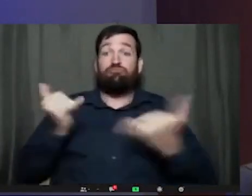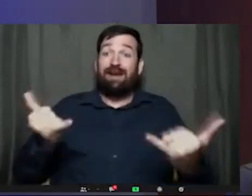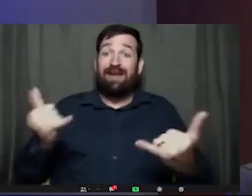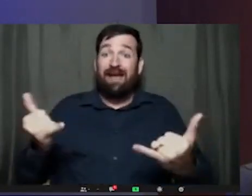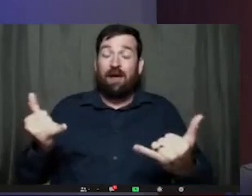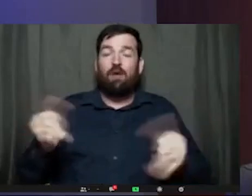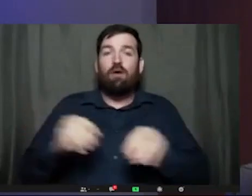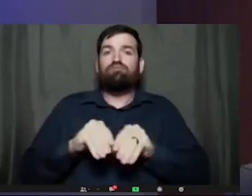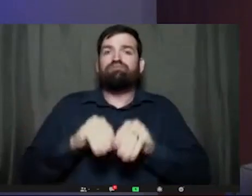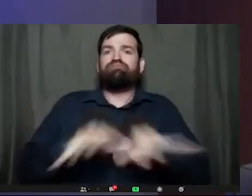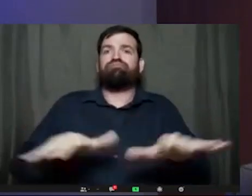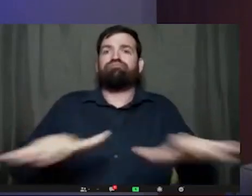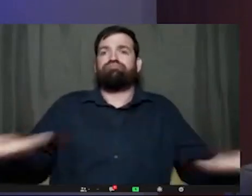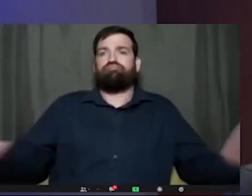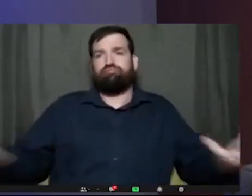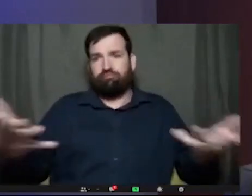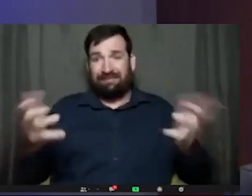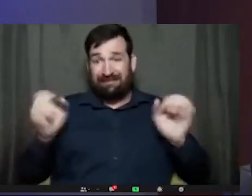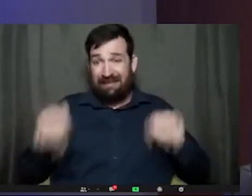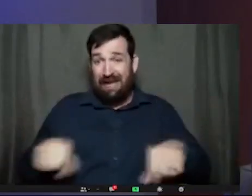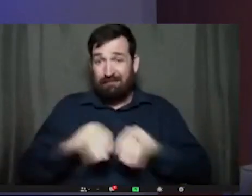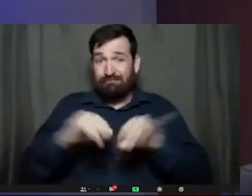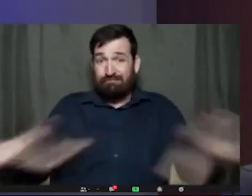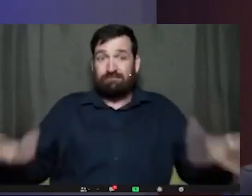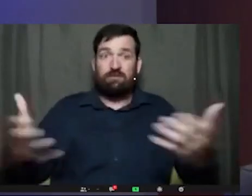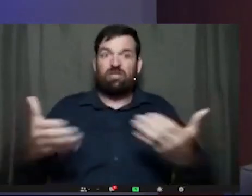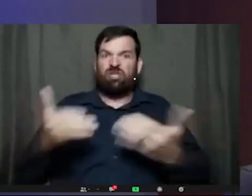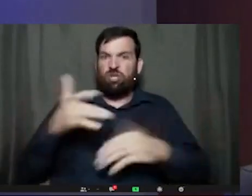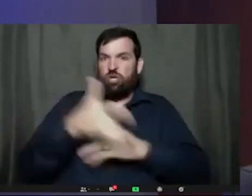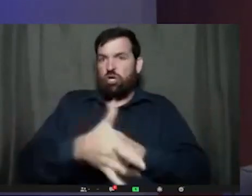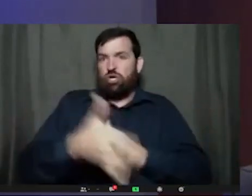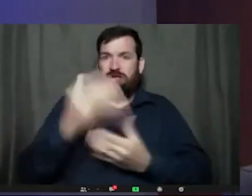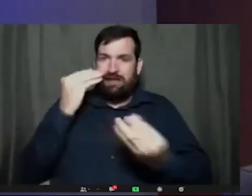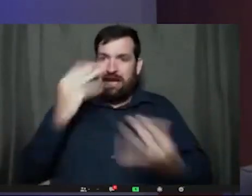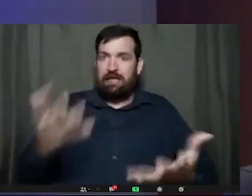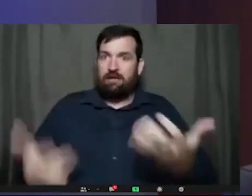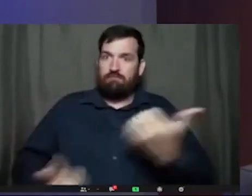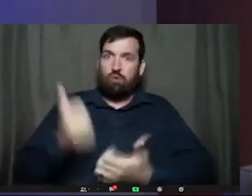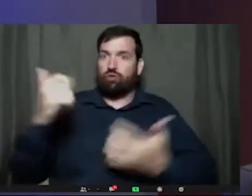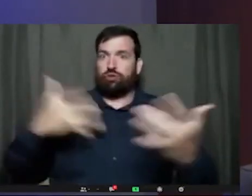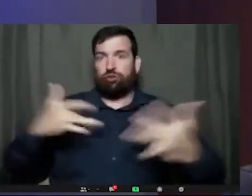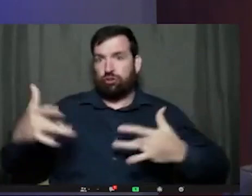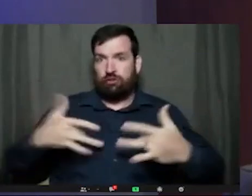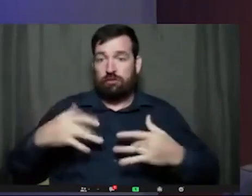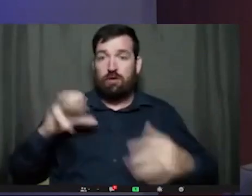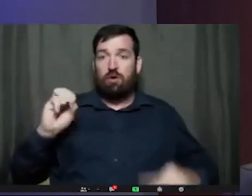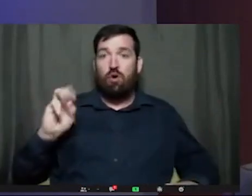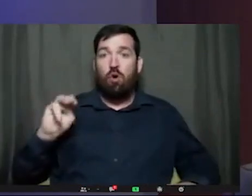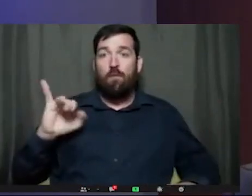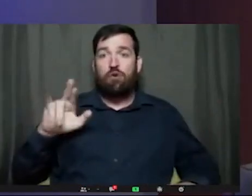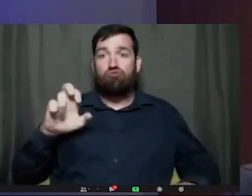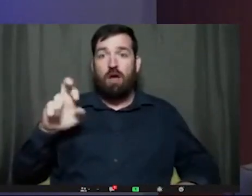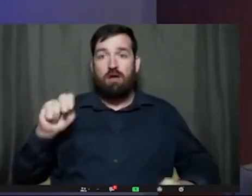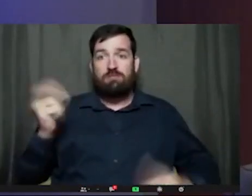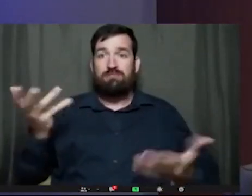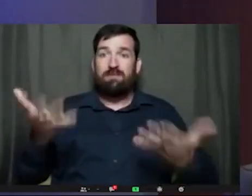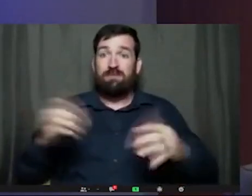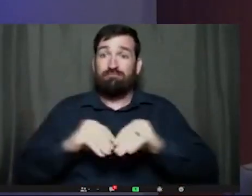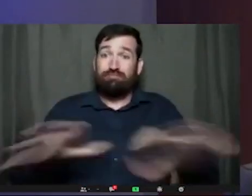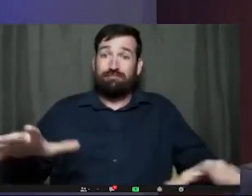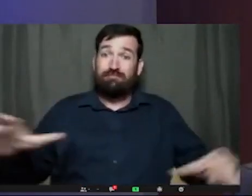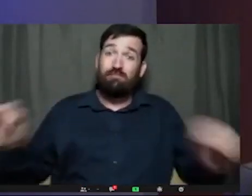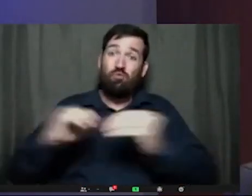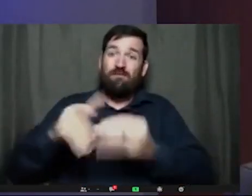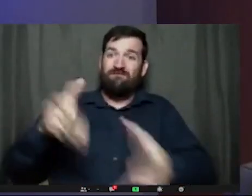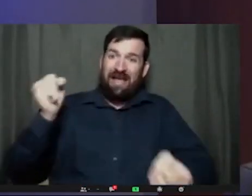what we're, at least in the early data, that's one of the things we're most worried about, is that Omicron may spread faster than Delta, but we'll just have to see. And